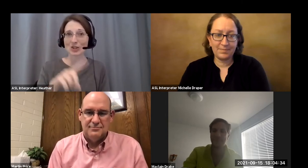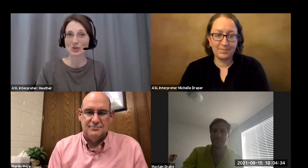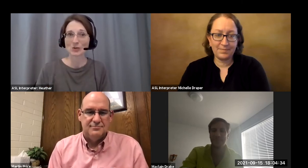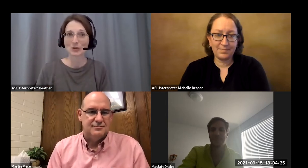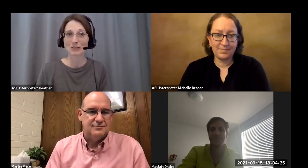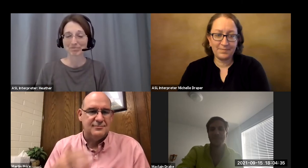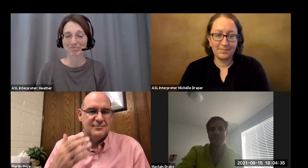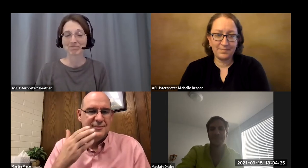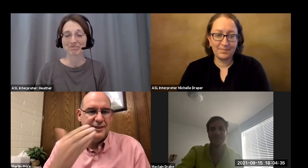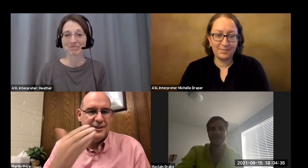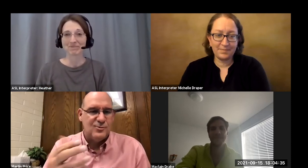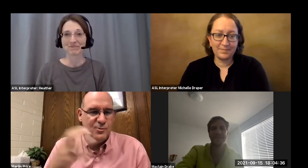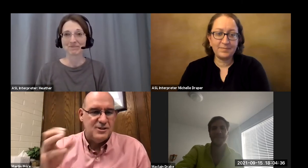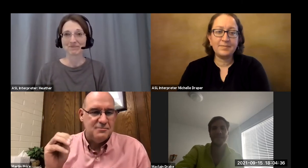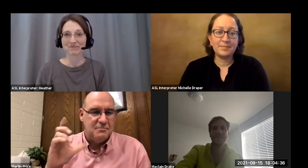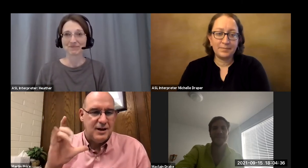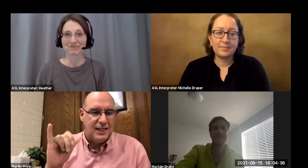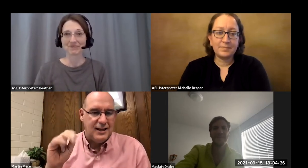So.